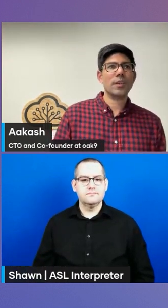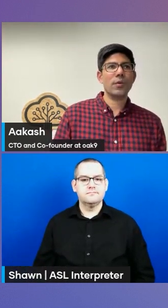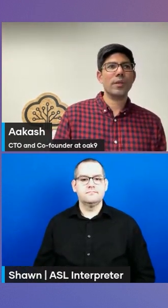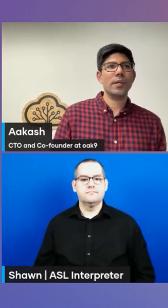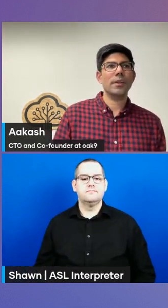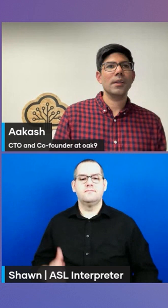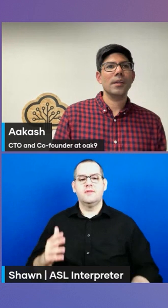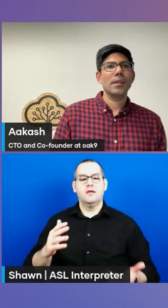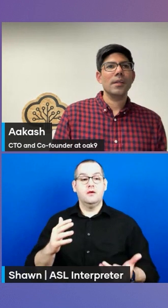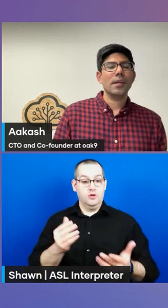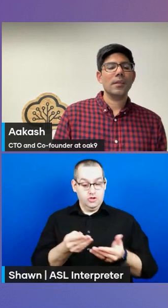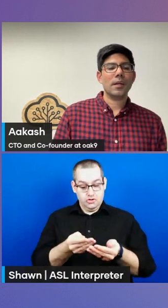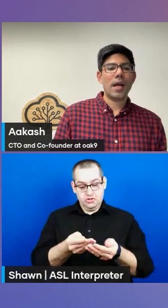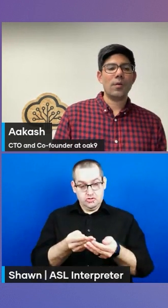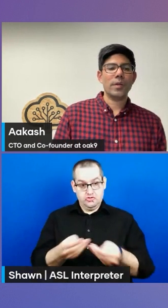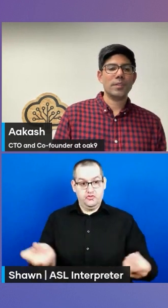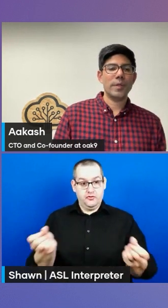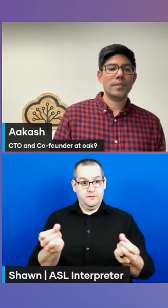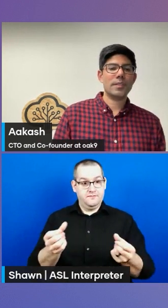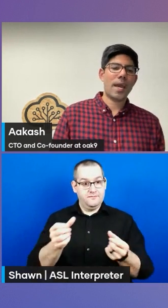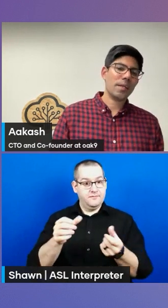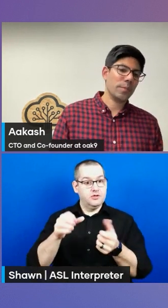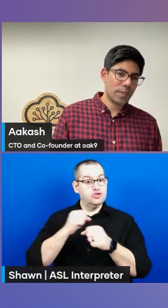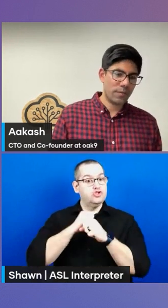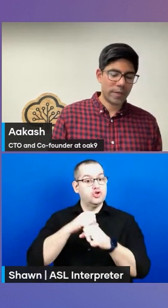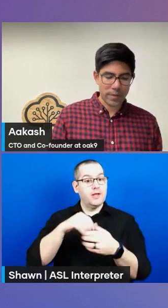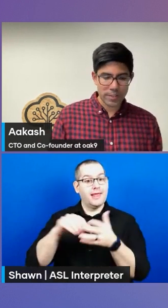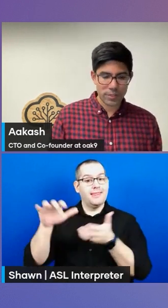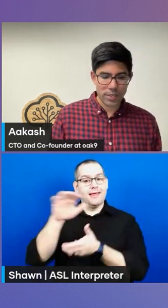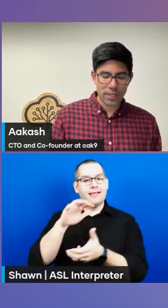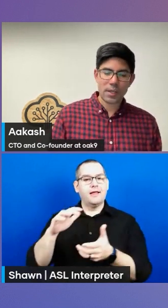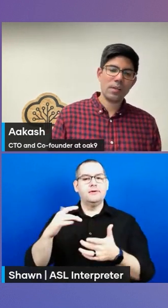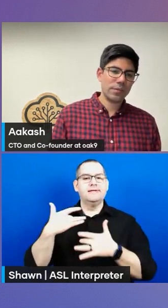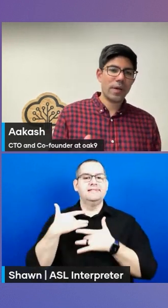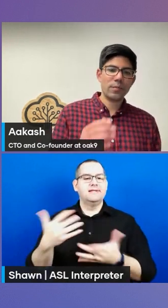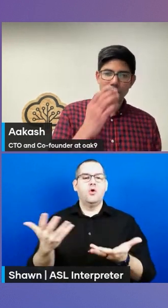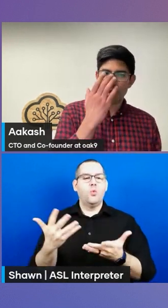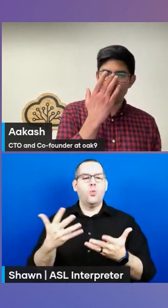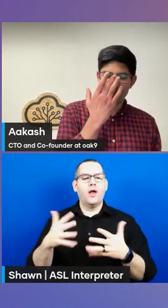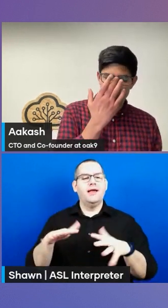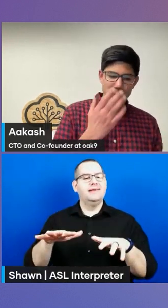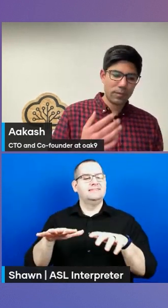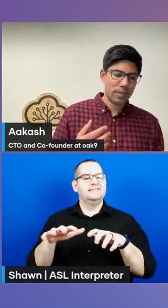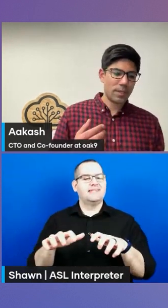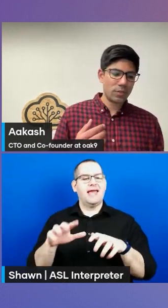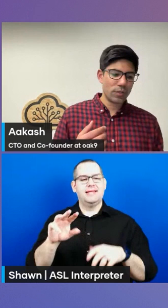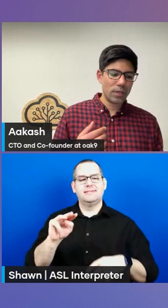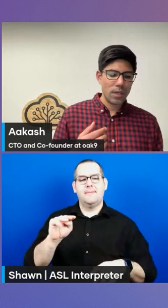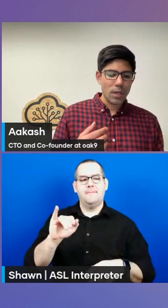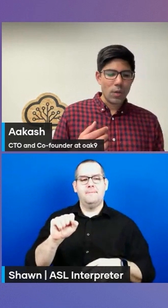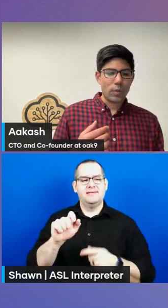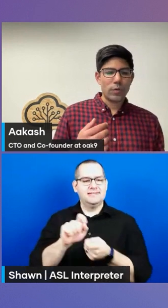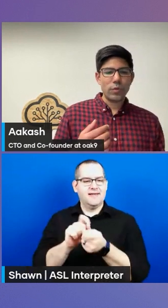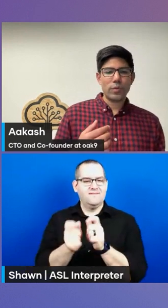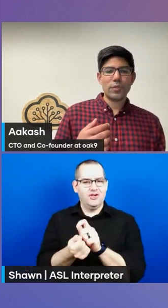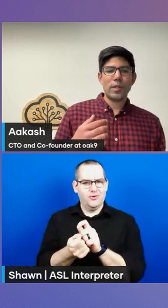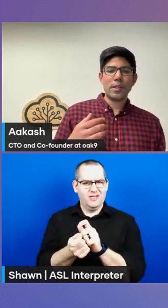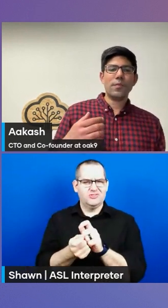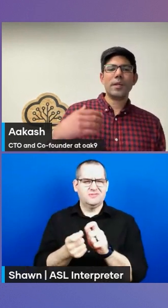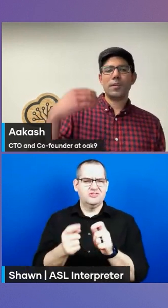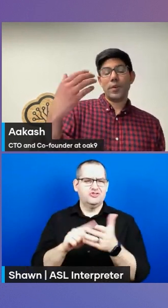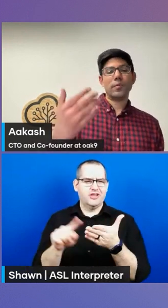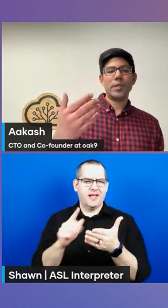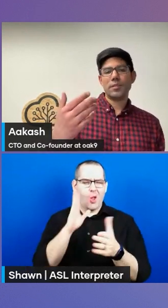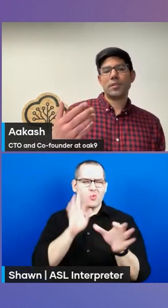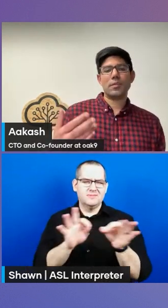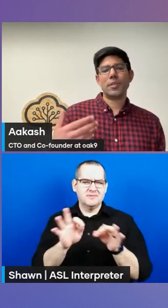solving security in the cloud has been static misconfiguration checking. And I'll define what that means. But essentially, what you do is you